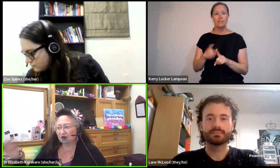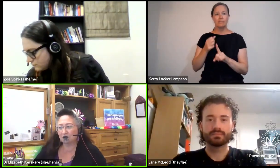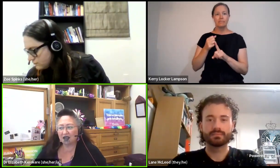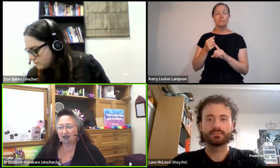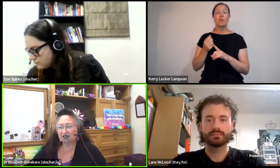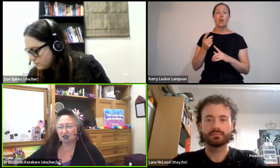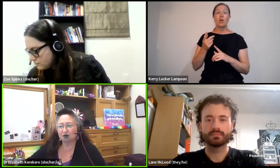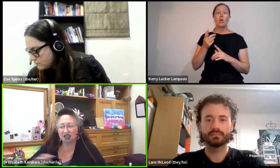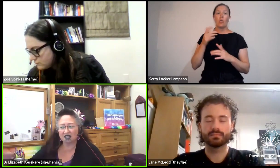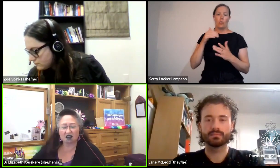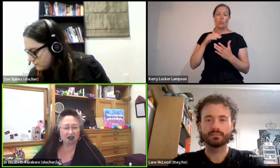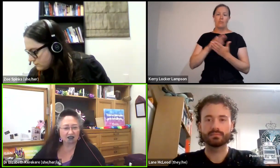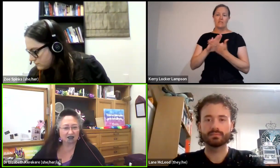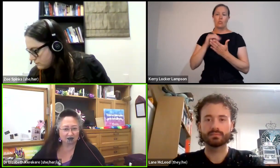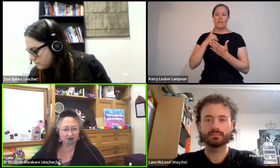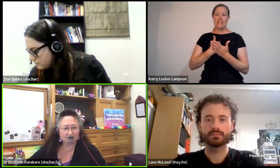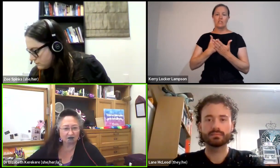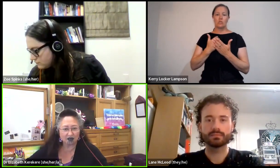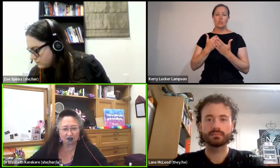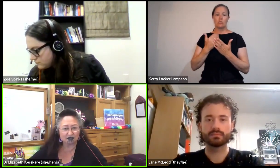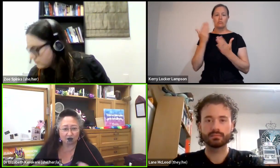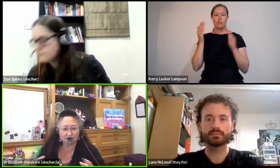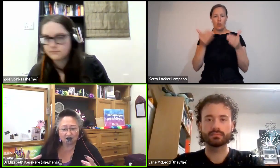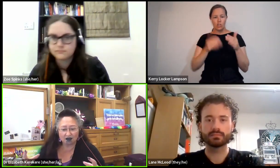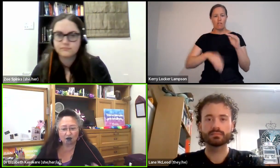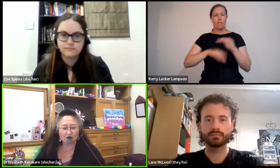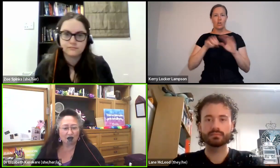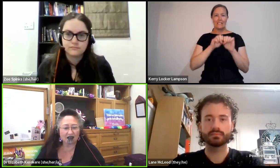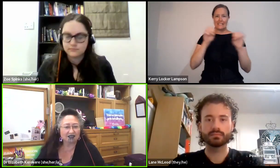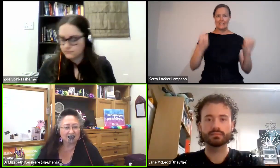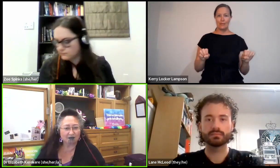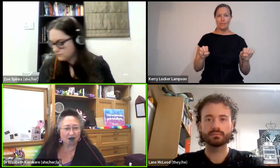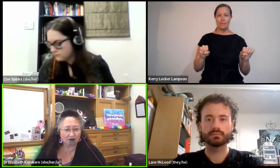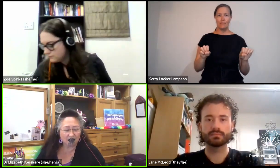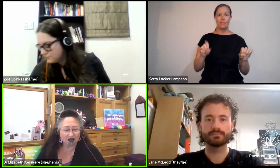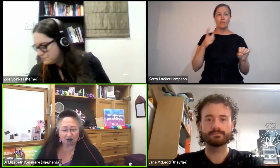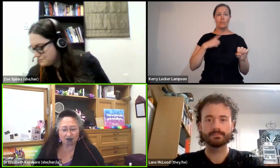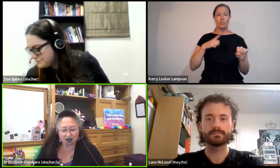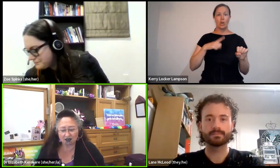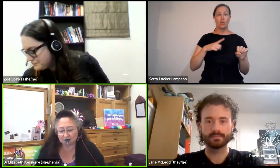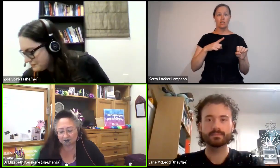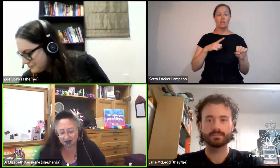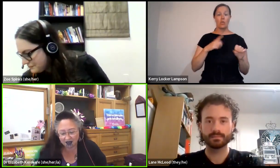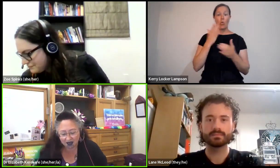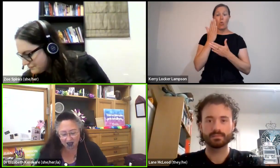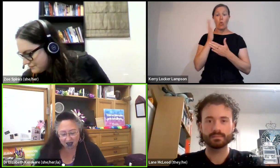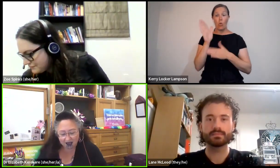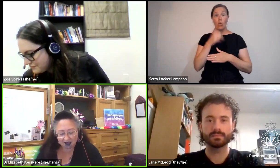we know that we have to deal with the entire system, because not all Māori are seen by Māori providers.